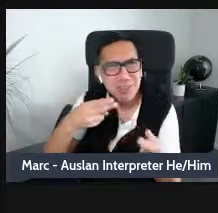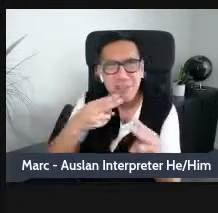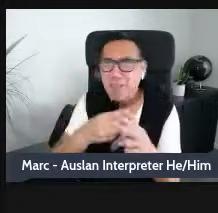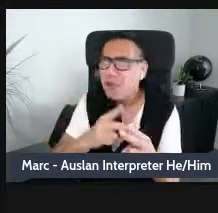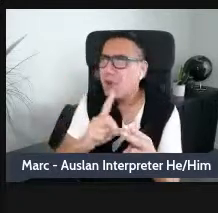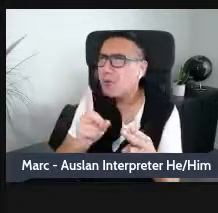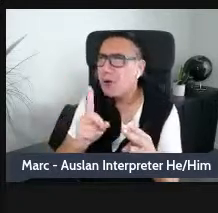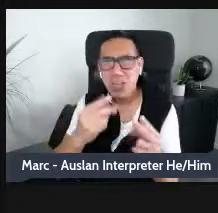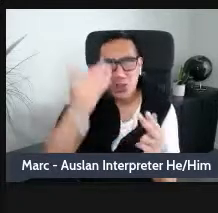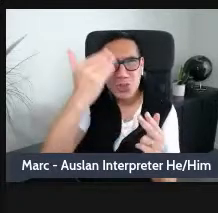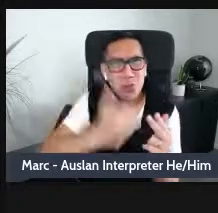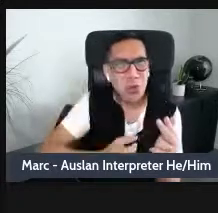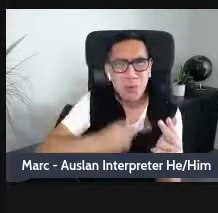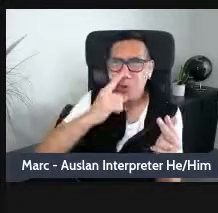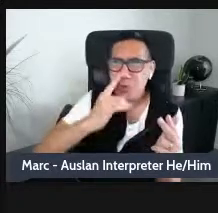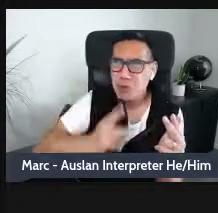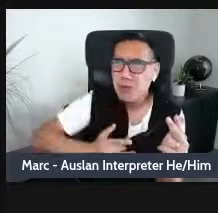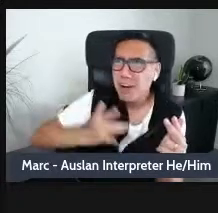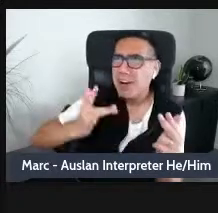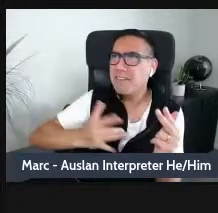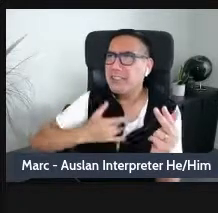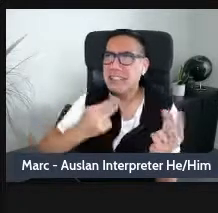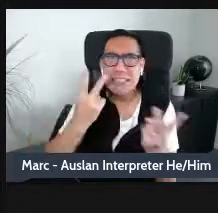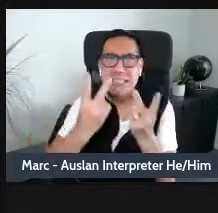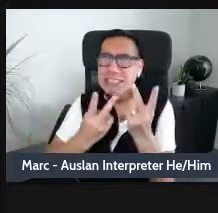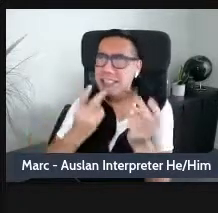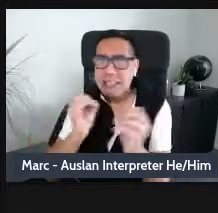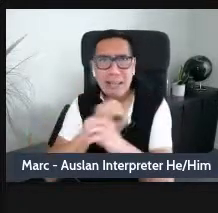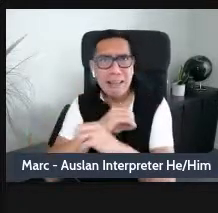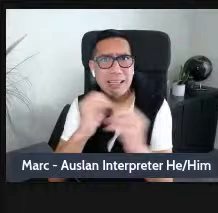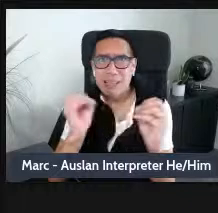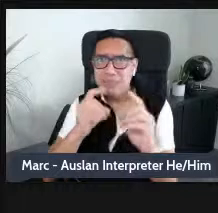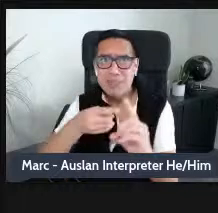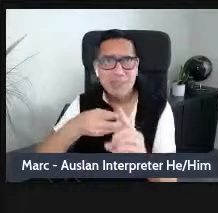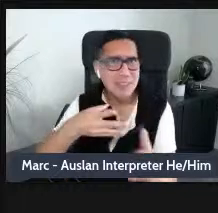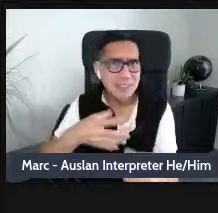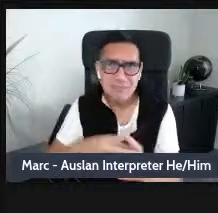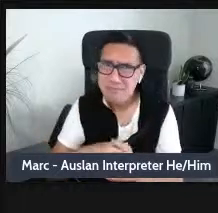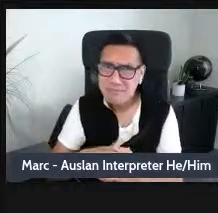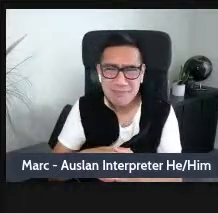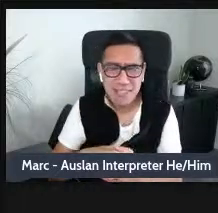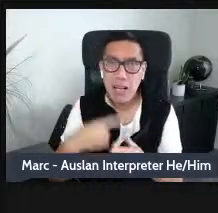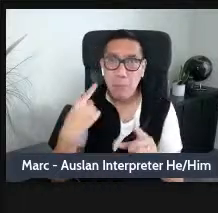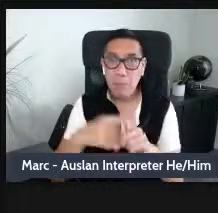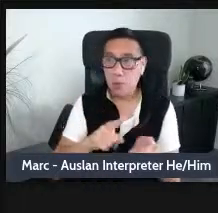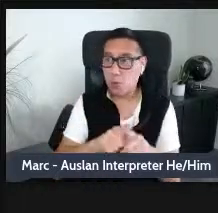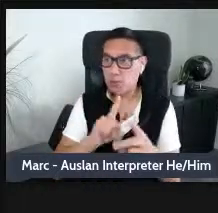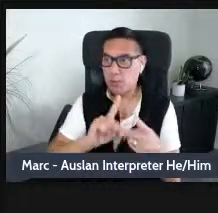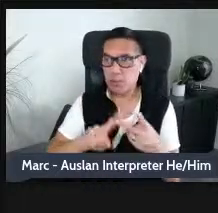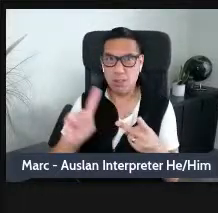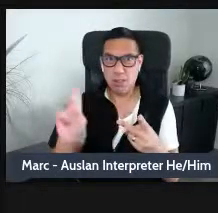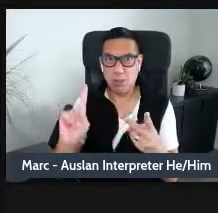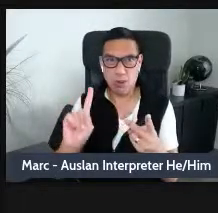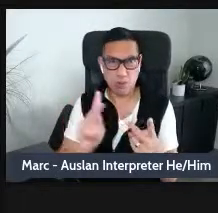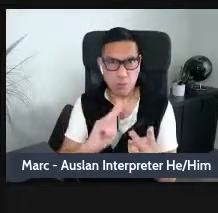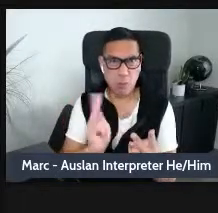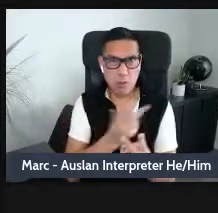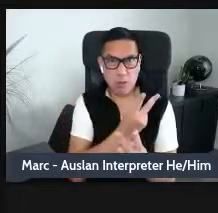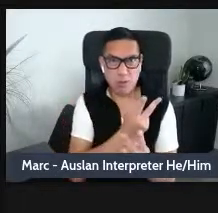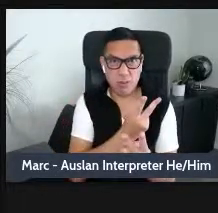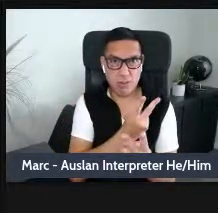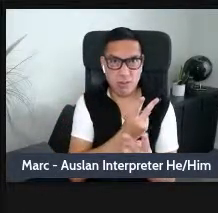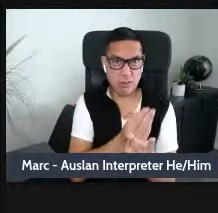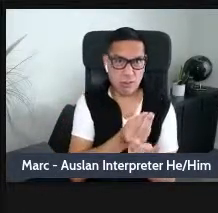needs of stroke survivors when we're talking about changing diet. And there's certainly also nothing that combines the two.